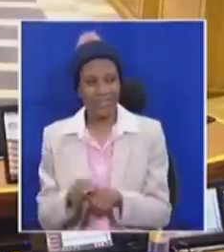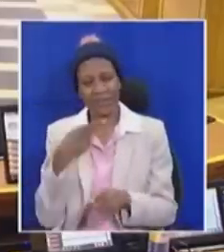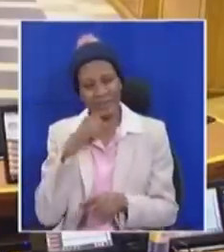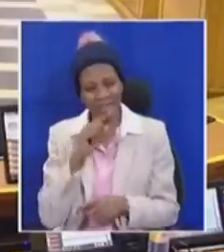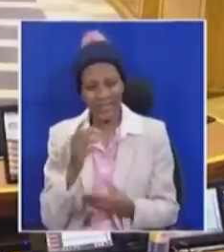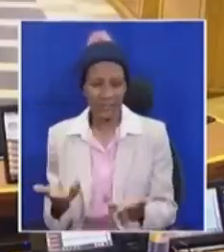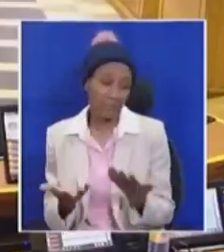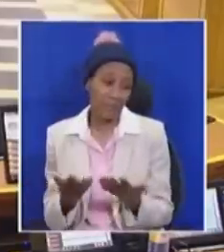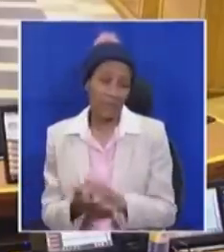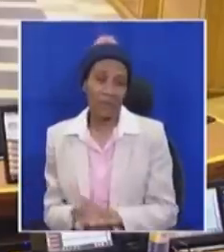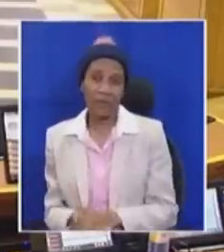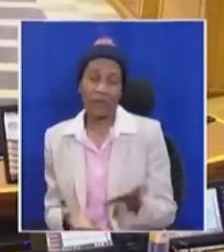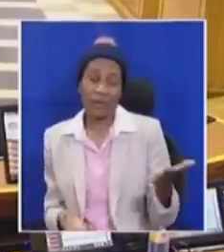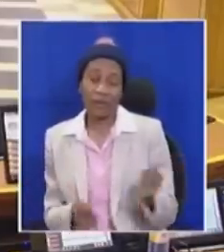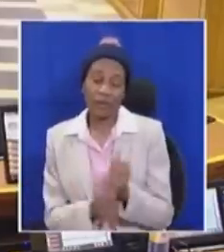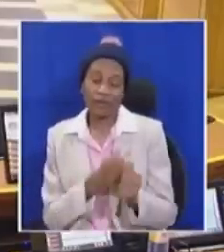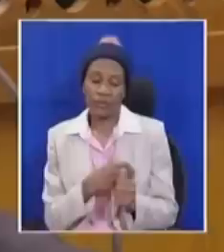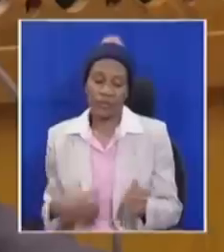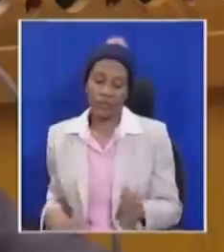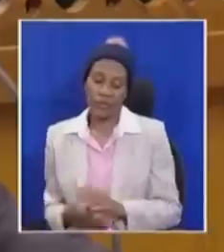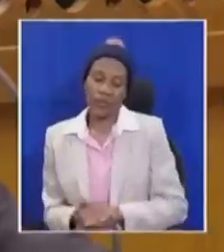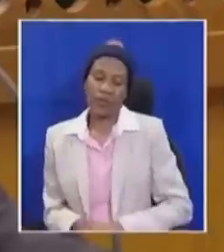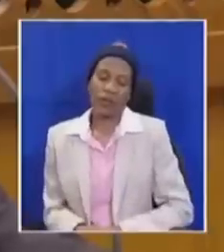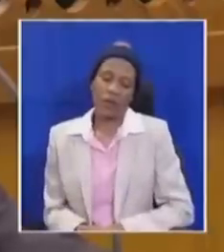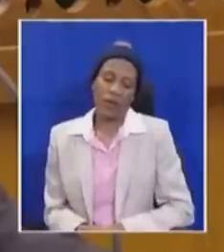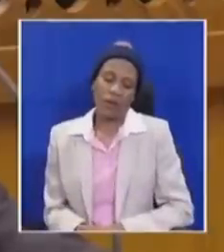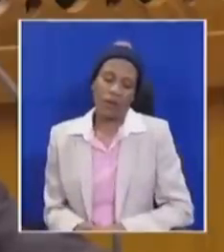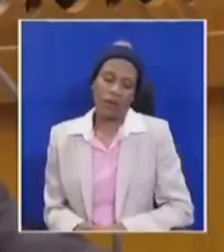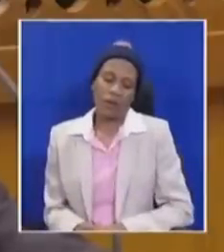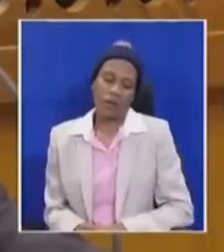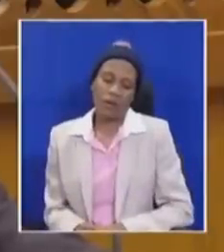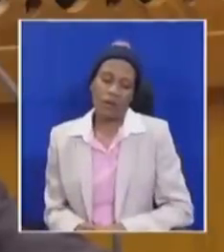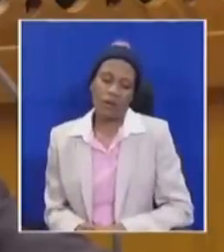Honourable Deputy President. Thank you very much.